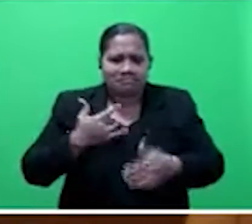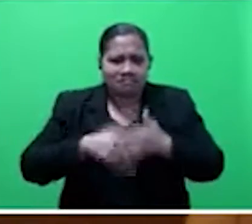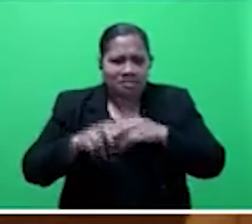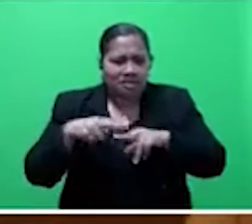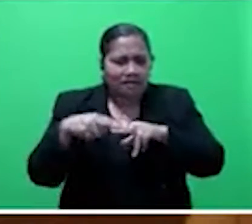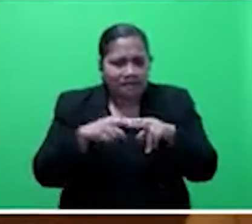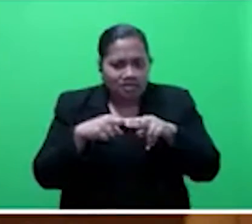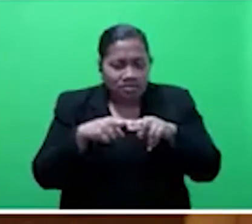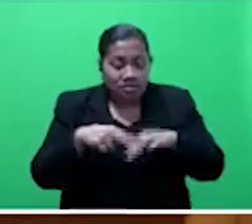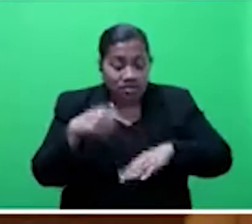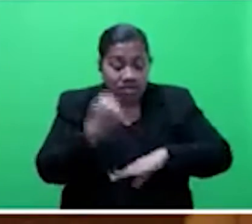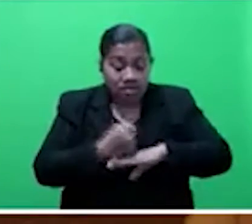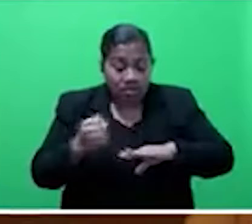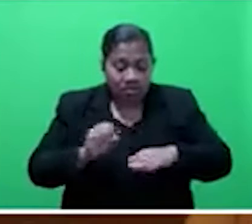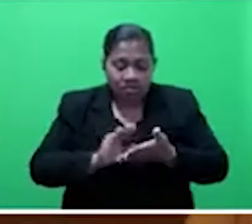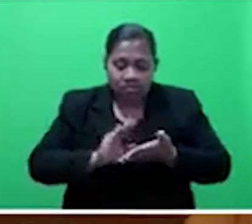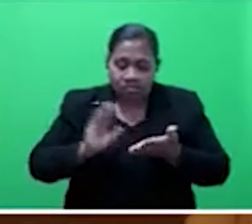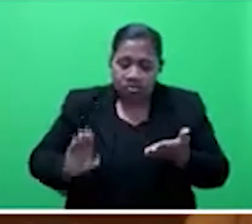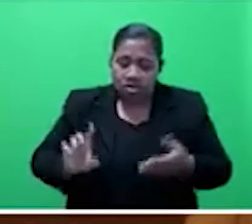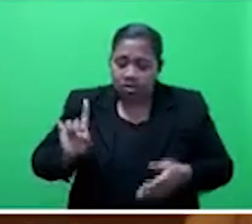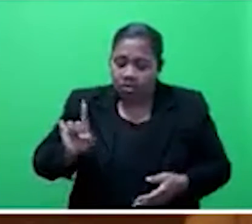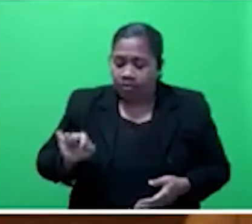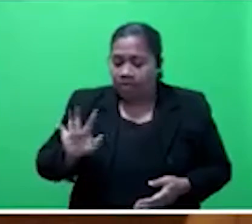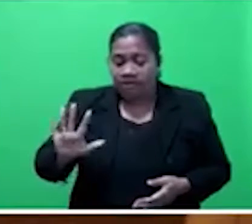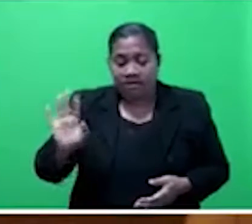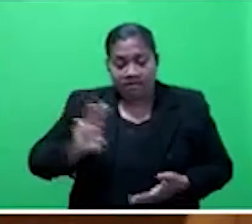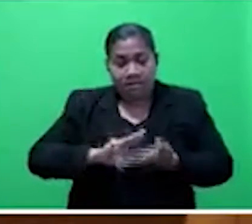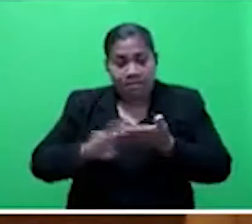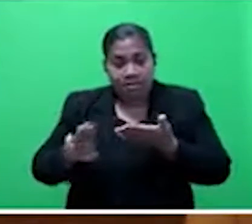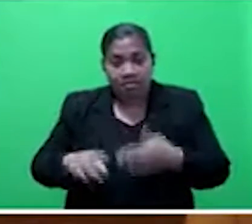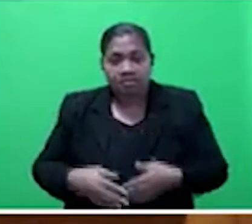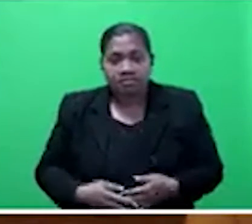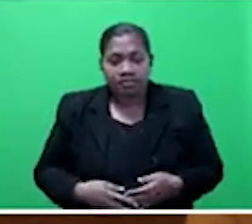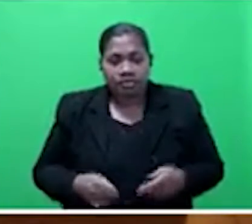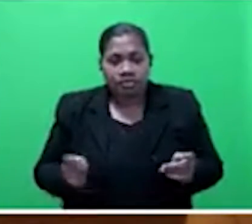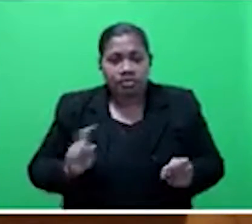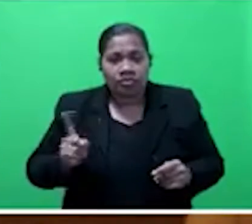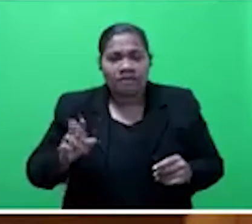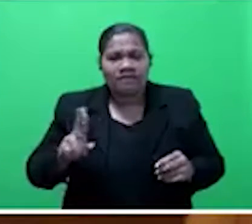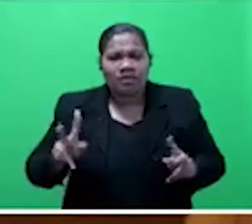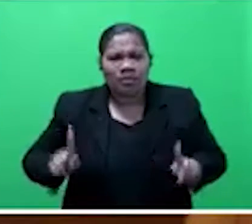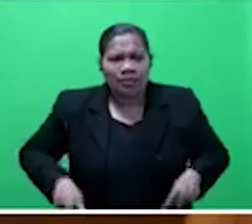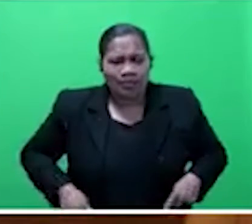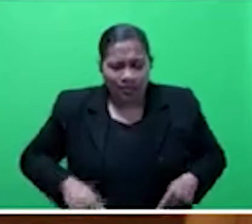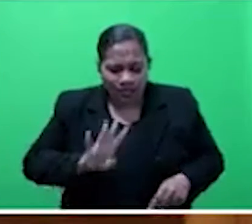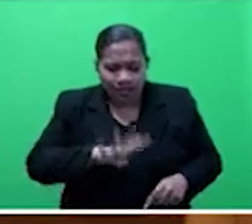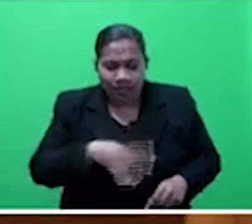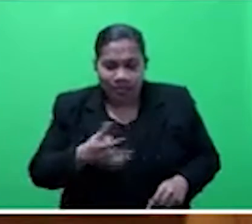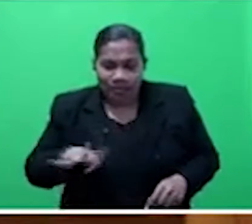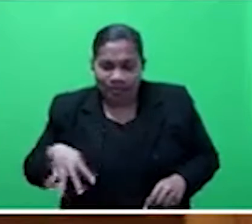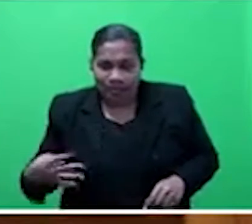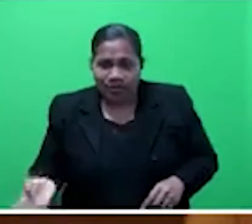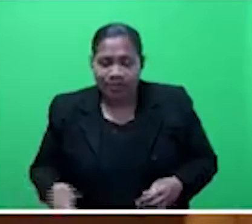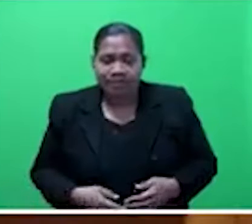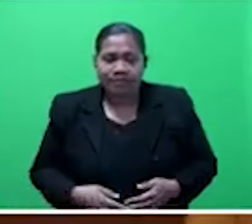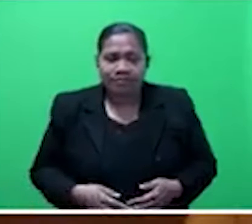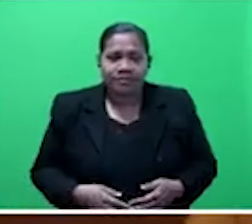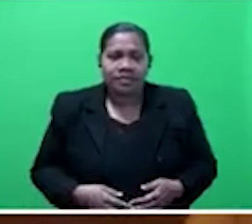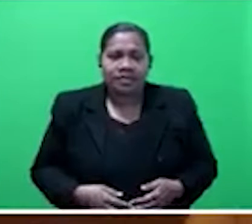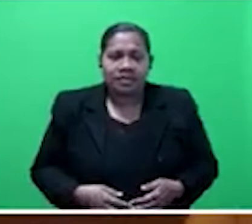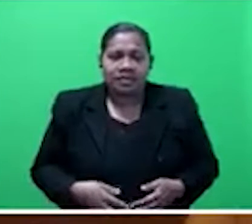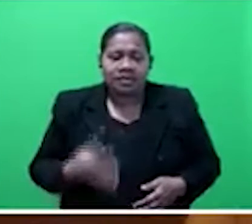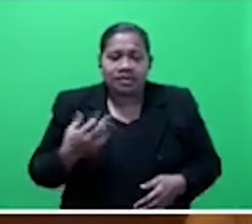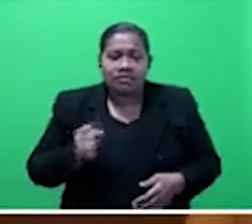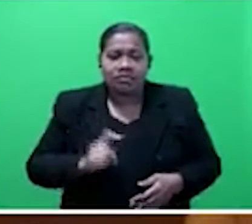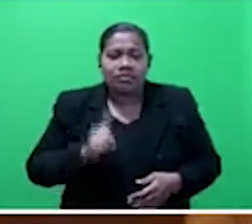Government is allocating $1.5 million to subsidize kidney dialysis treatment, providing a subsidy of $150